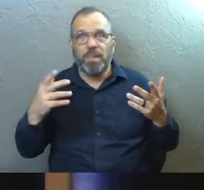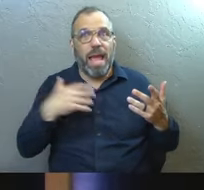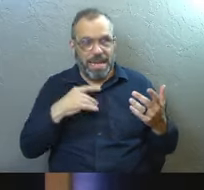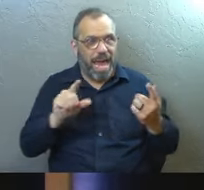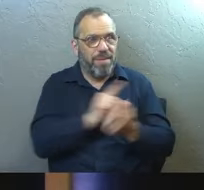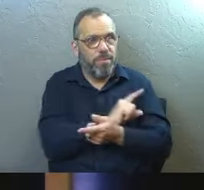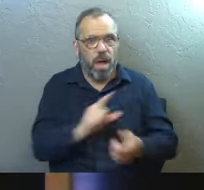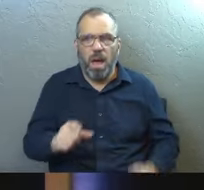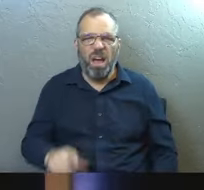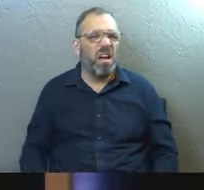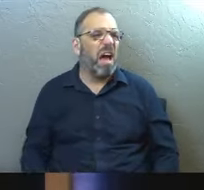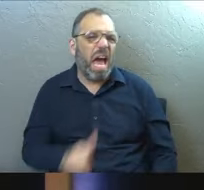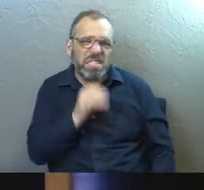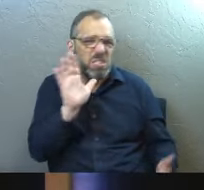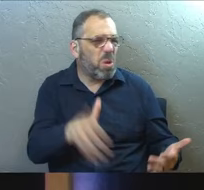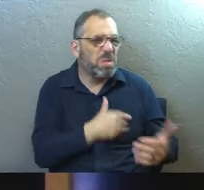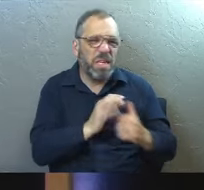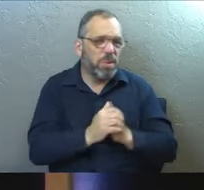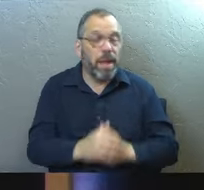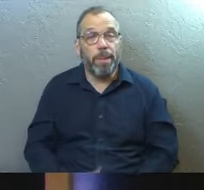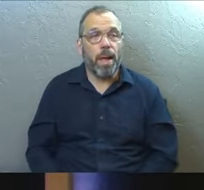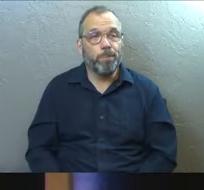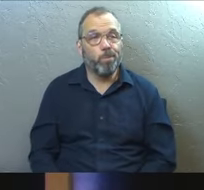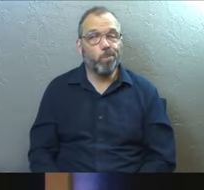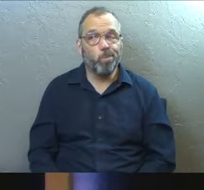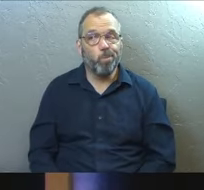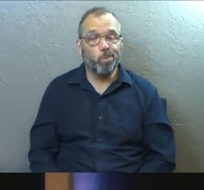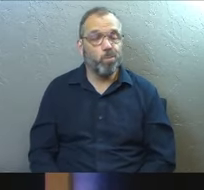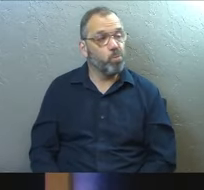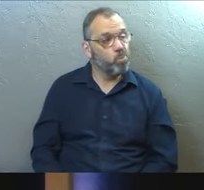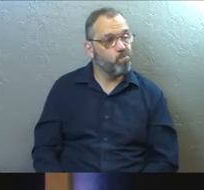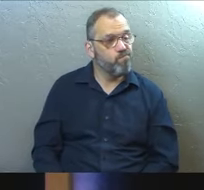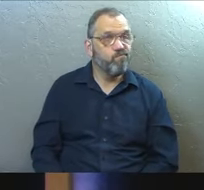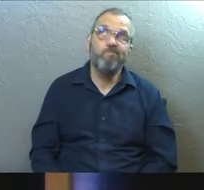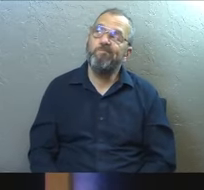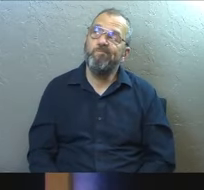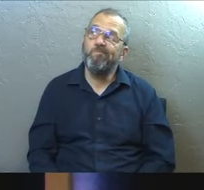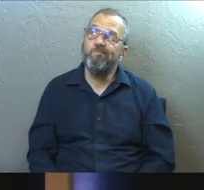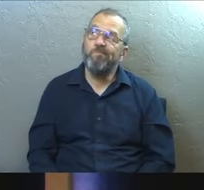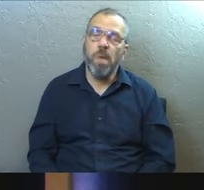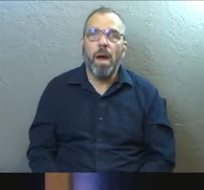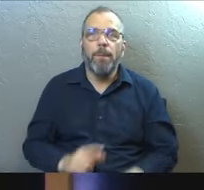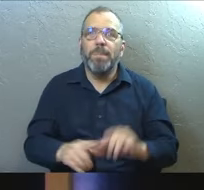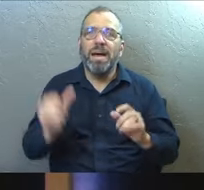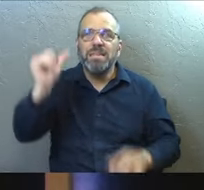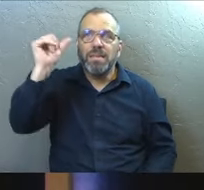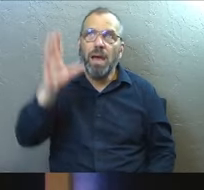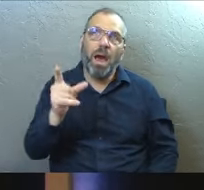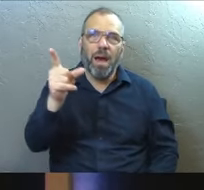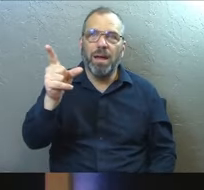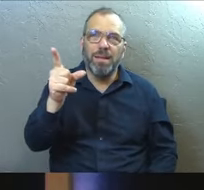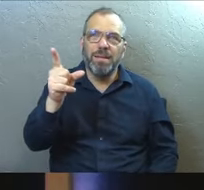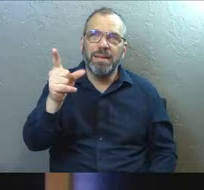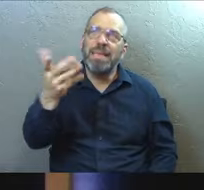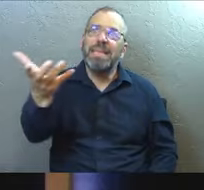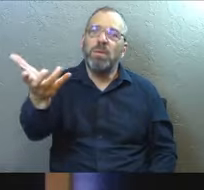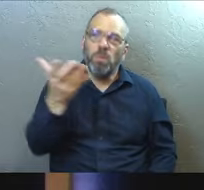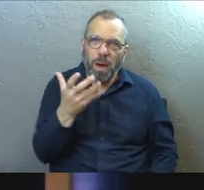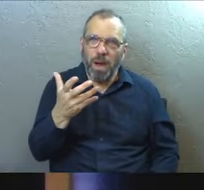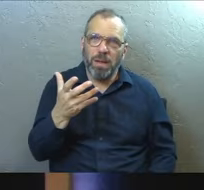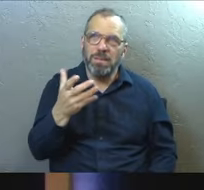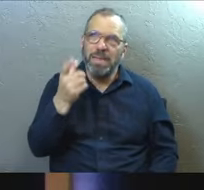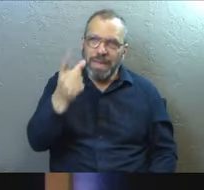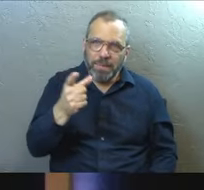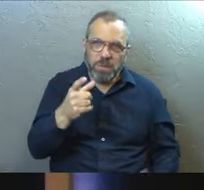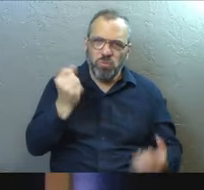I've met people that's like, I just don't sing in worship though. You know, it's not my thing, you know? It's like, but it's God's thing to sing